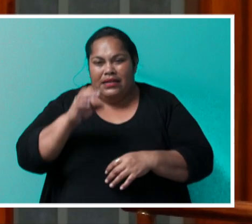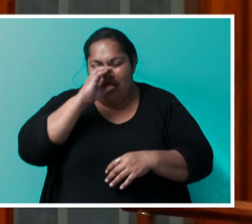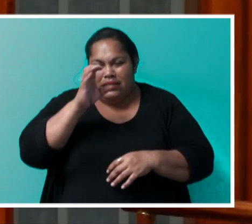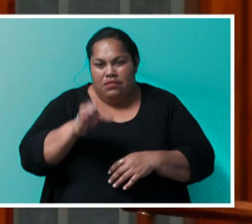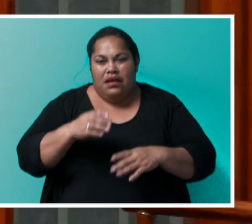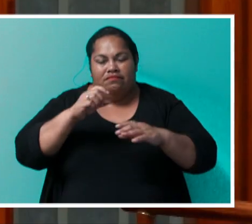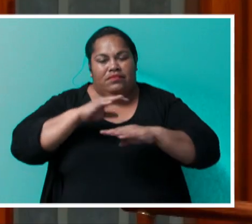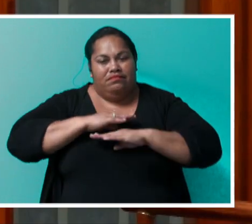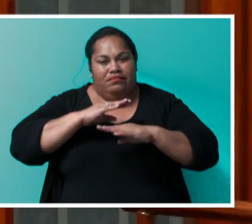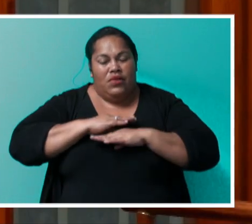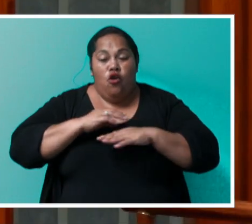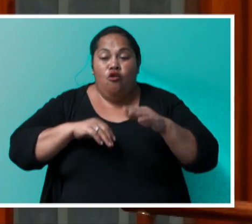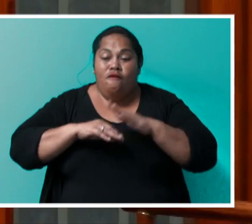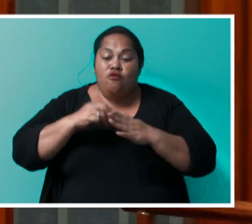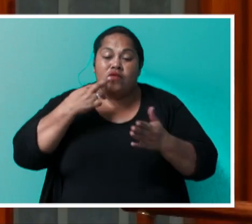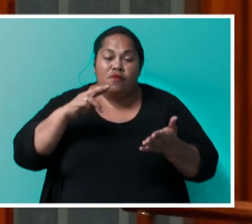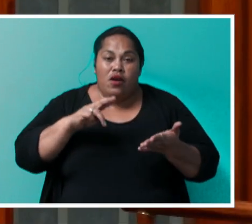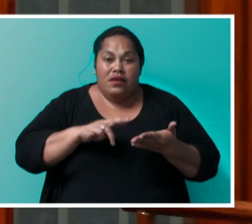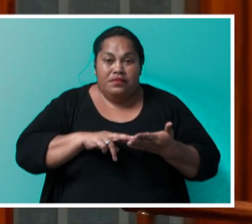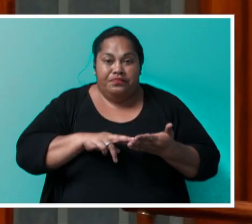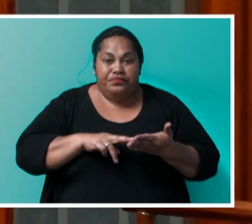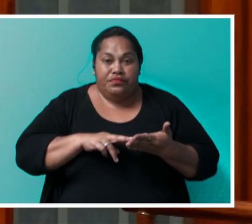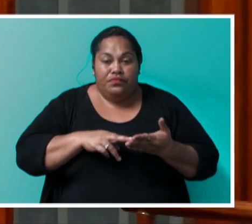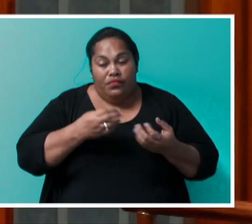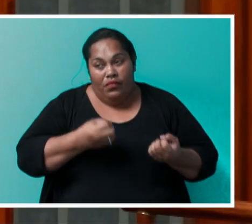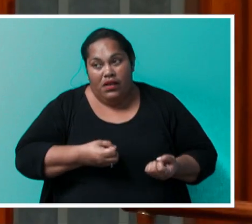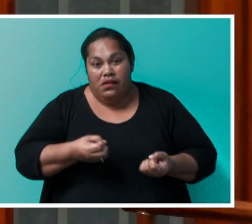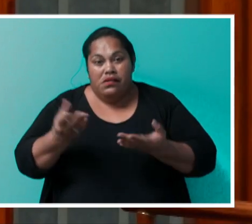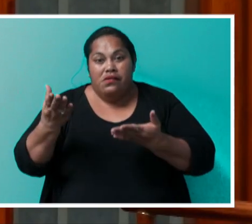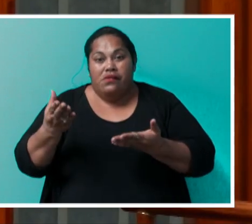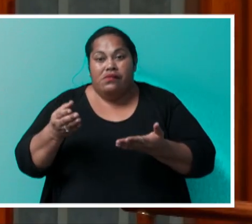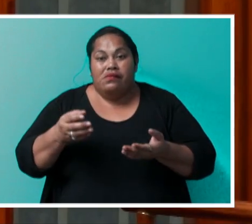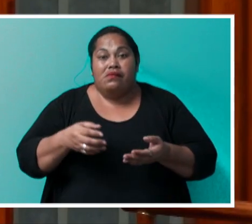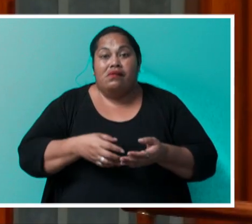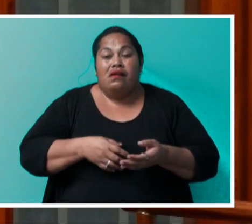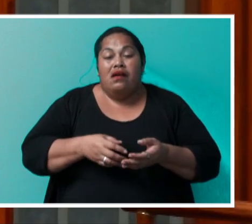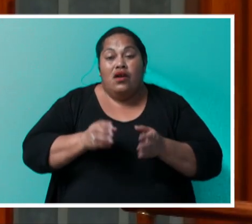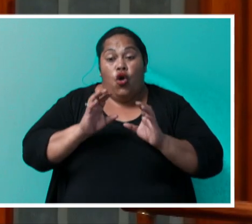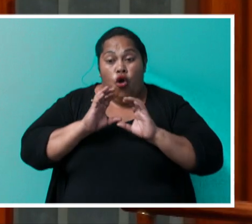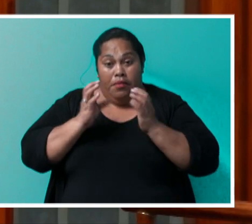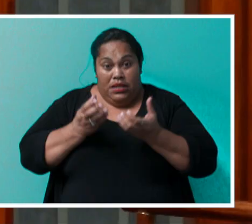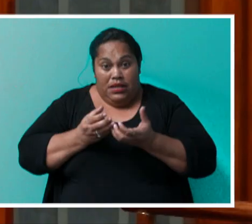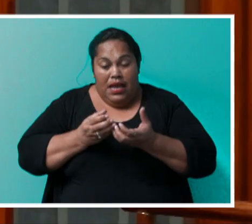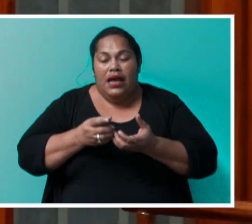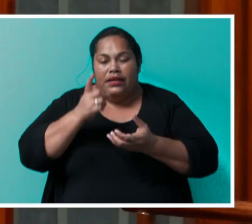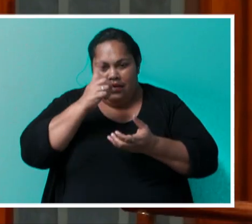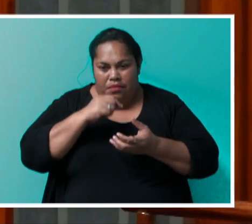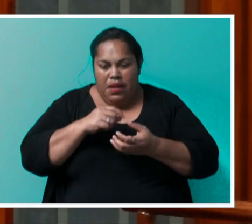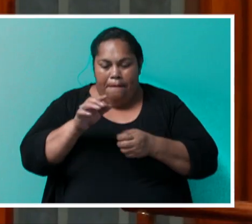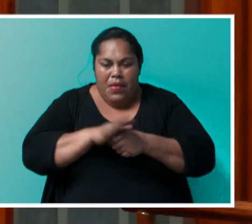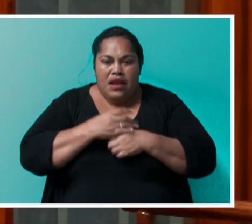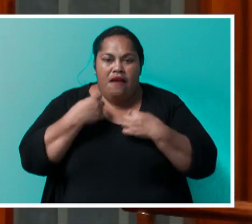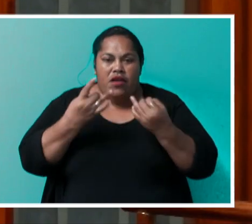Full report on these measurable outcomes will be presented to the Executive Committee and can be made available